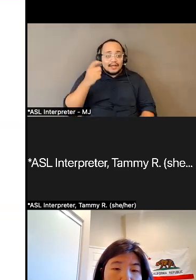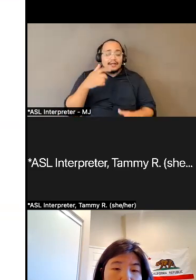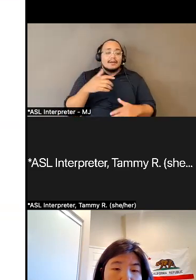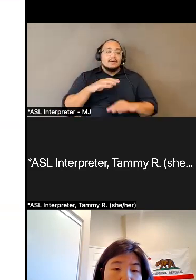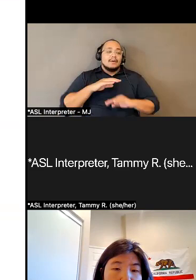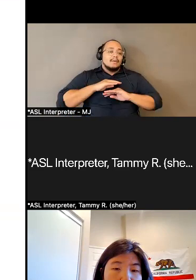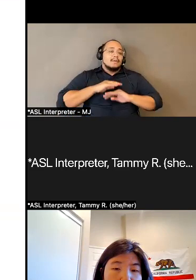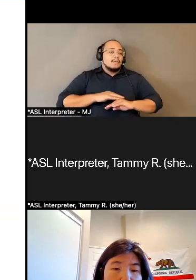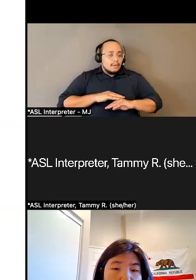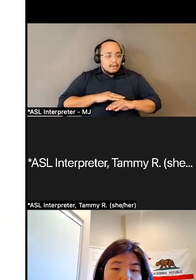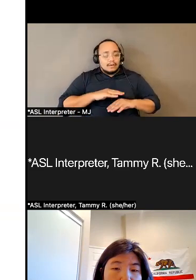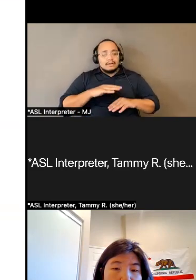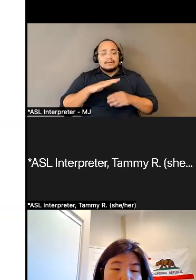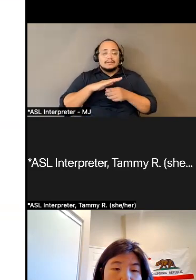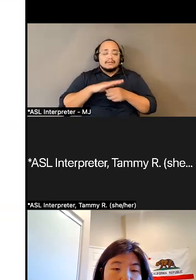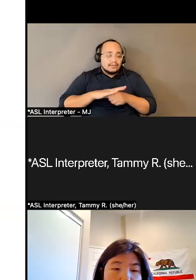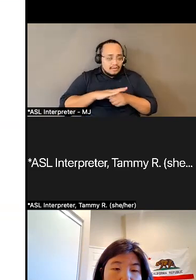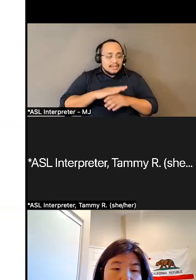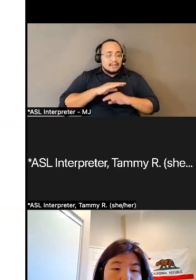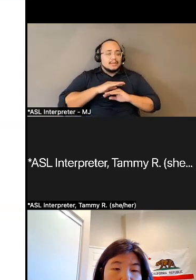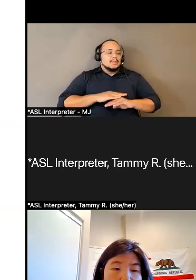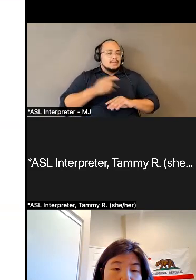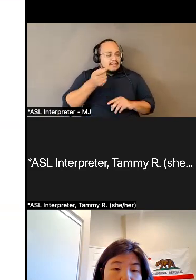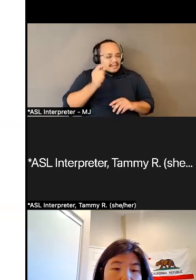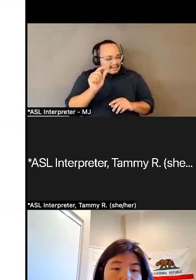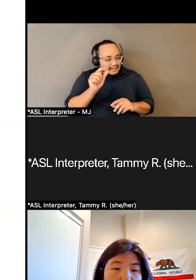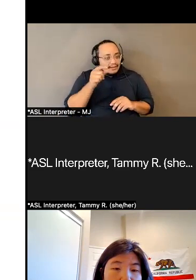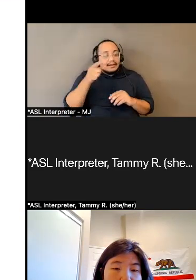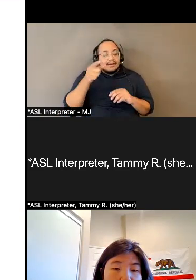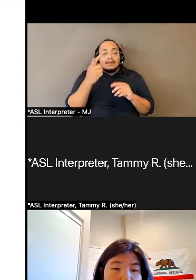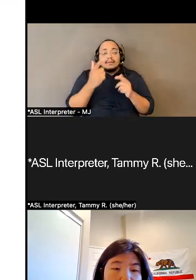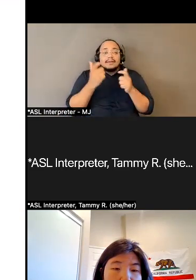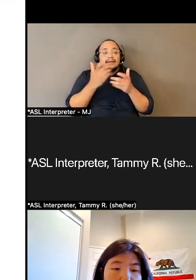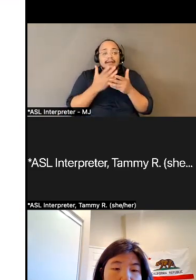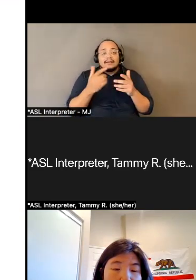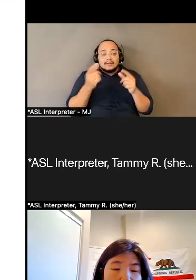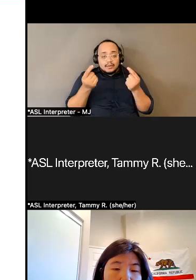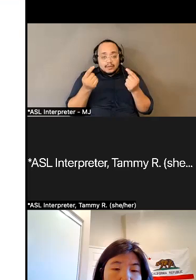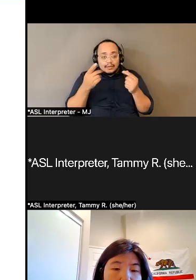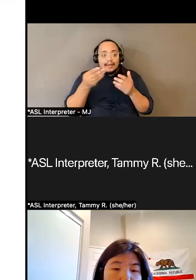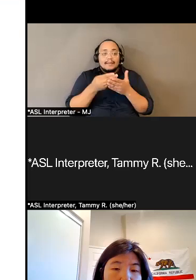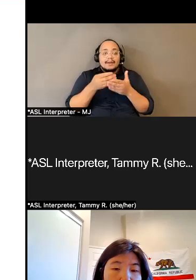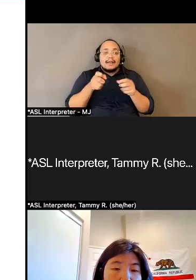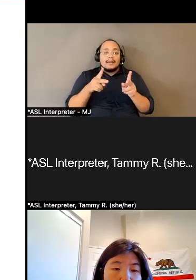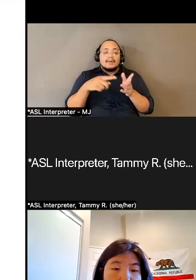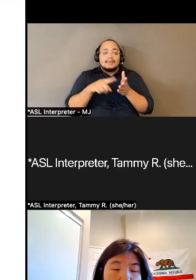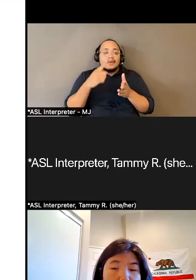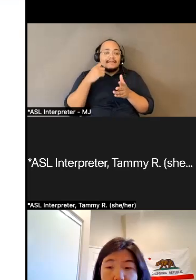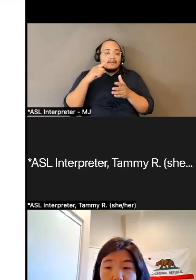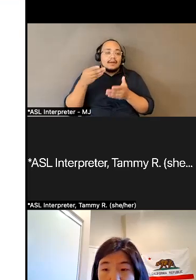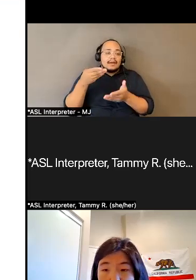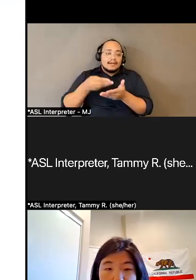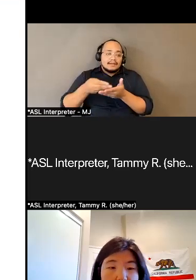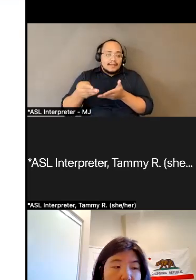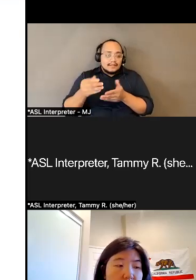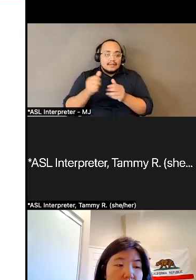me a brief reprieve from that constant stress. The biggest thing this funding did for me was allow me to pay for needed expenses